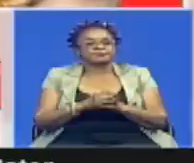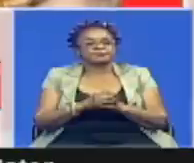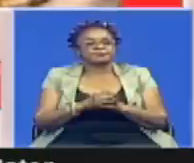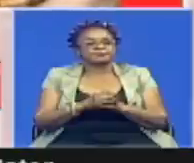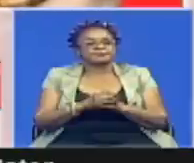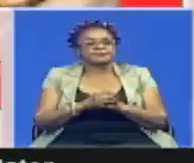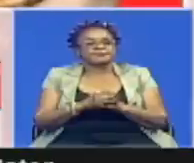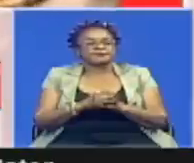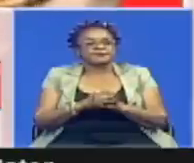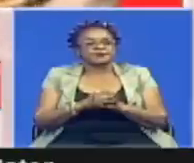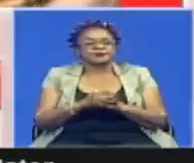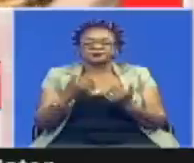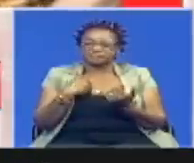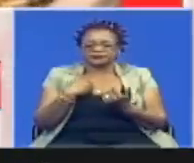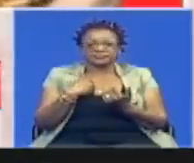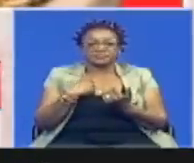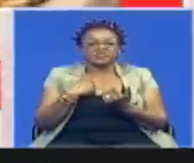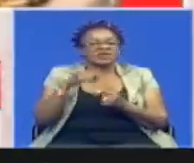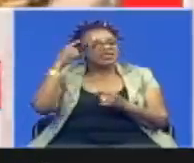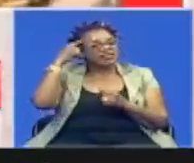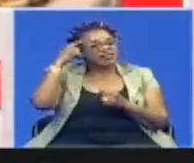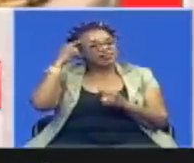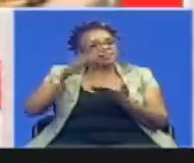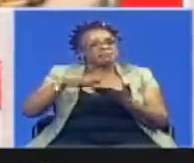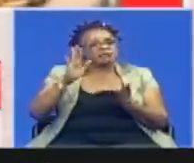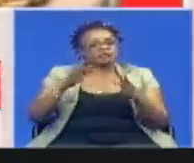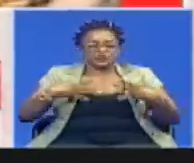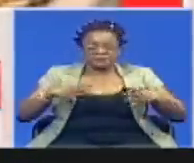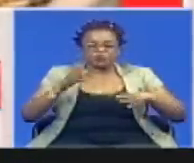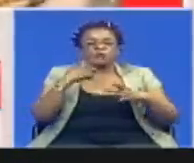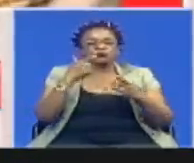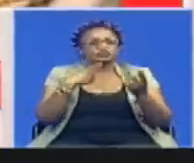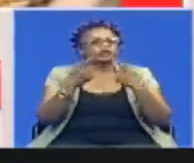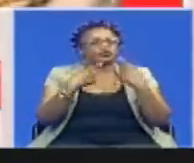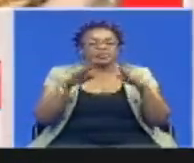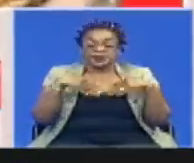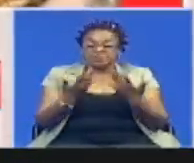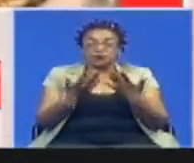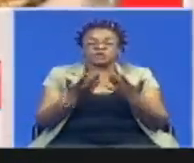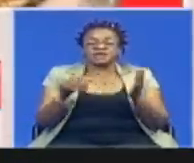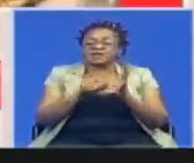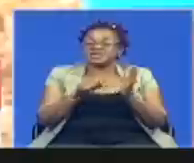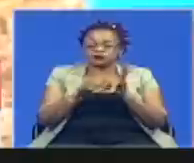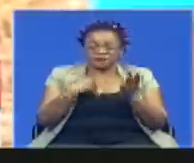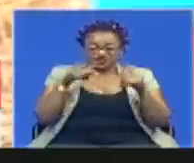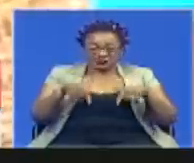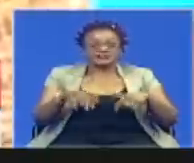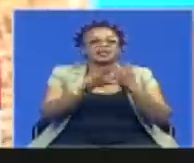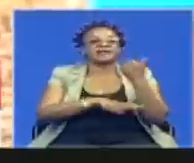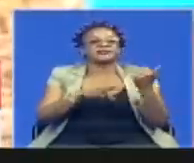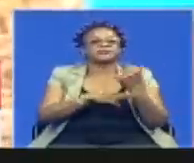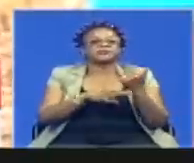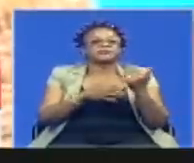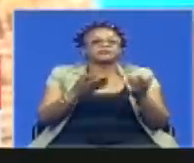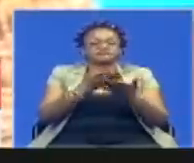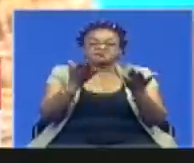I think most of the people who are talking about this, the kind of crisis that we have in this country, are skirting around the